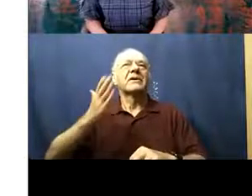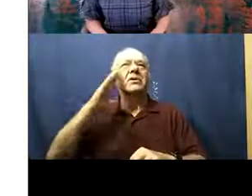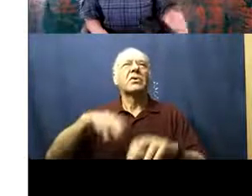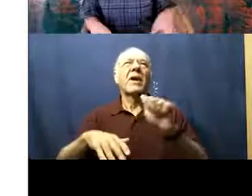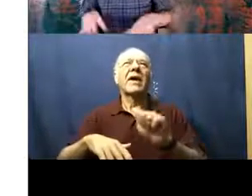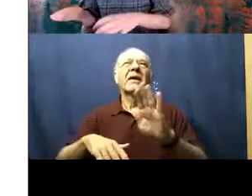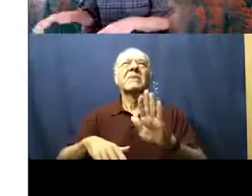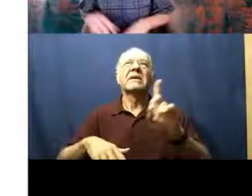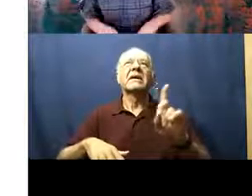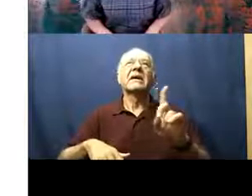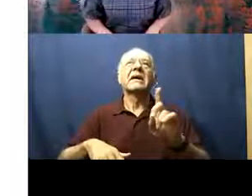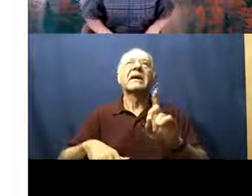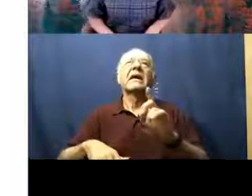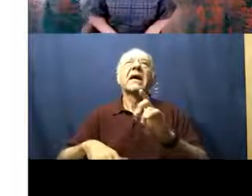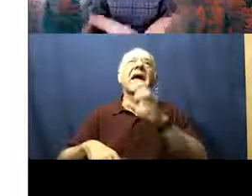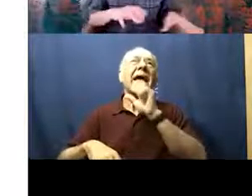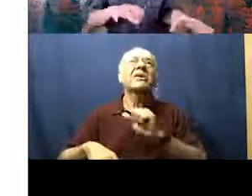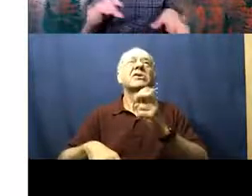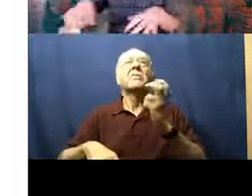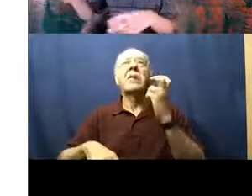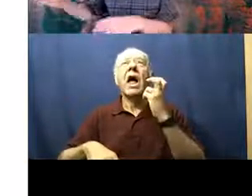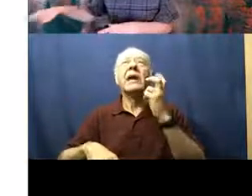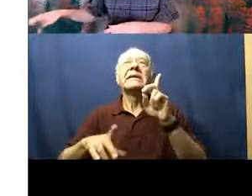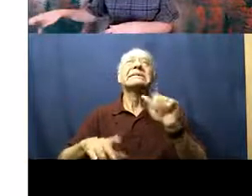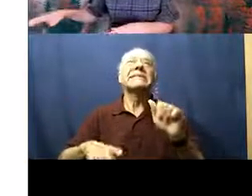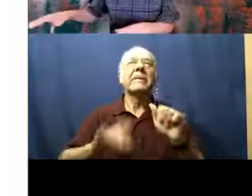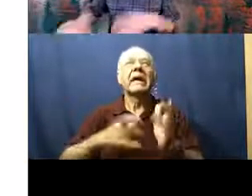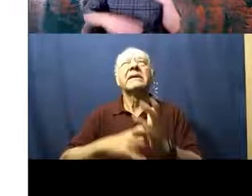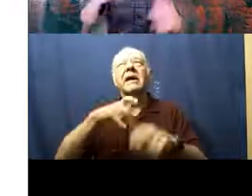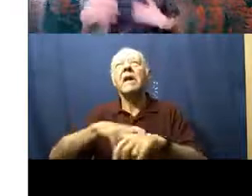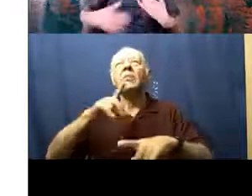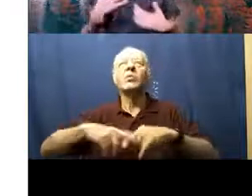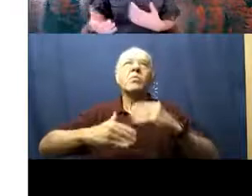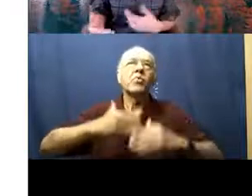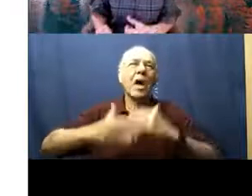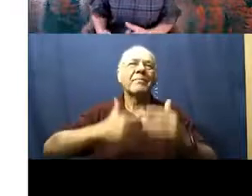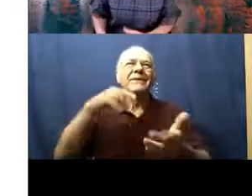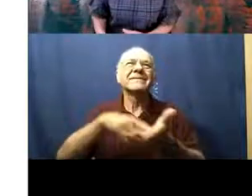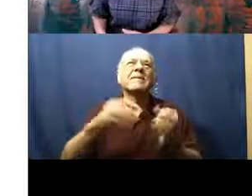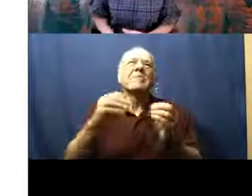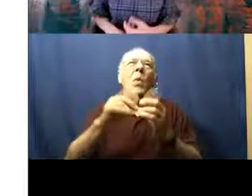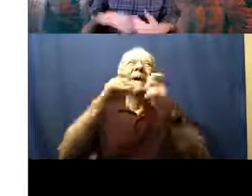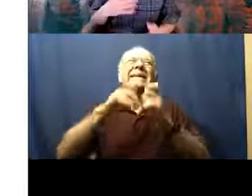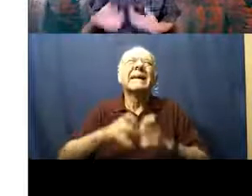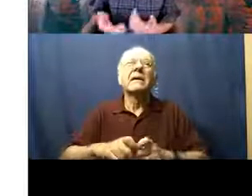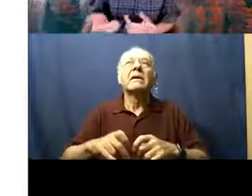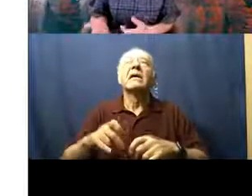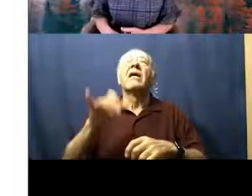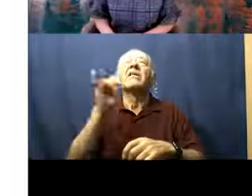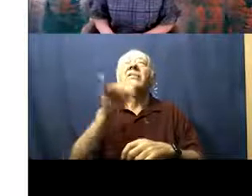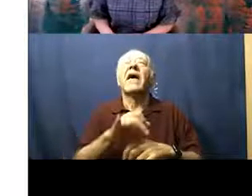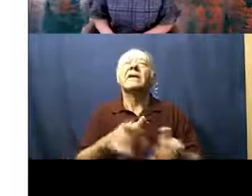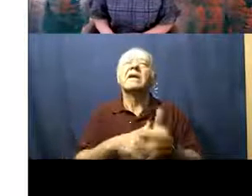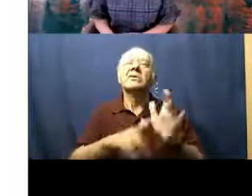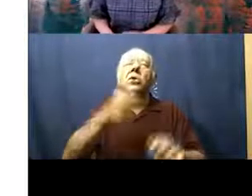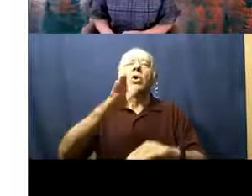ABD, aged, blind, and disabled Medicaid application can take a little bit of time to process because it's a little bit detailed. So that one takes longer